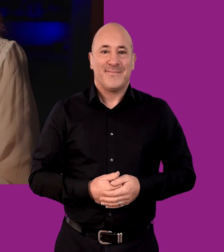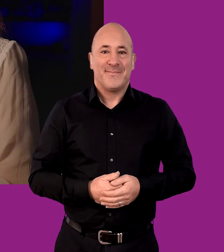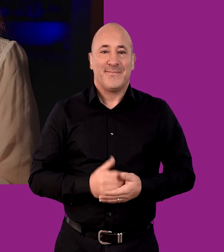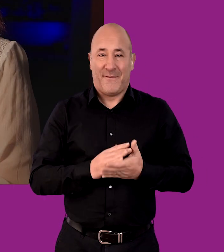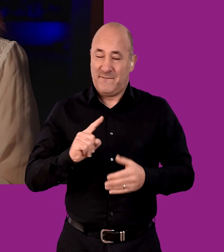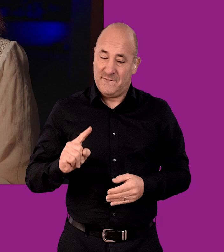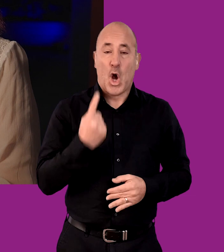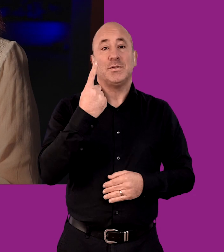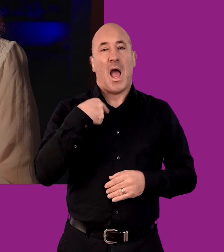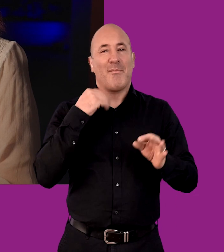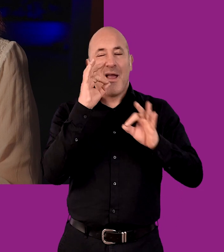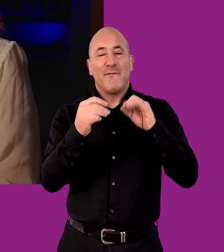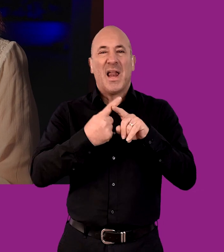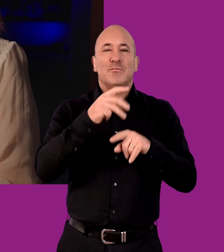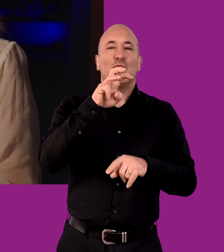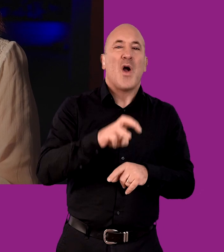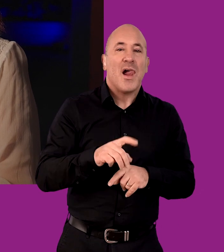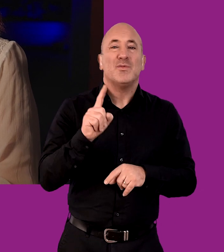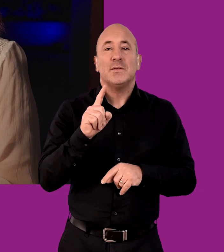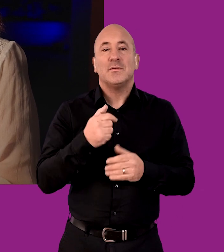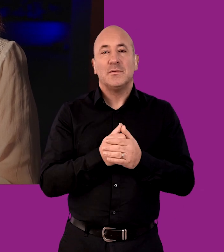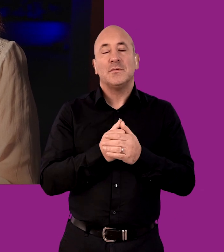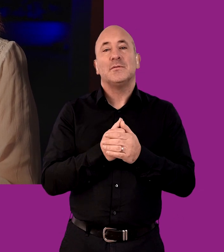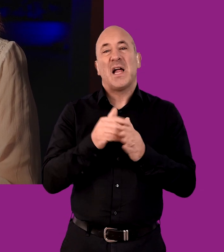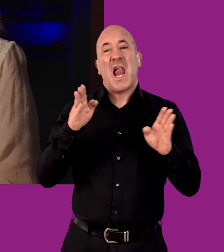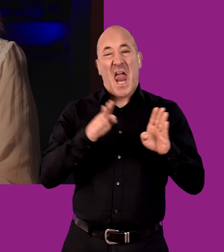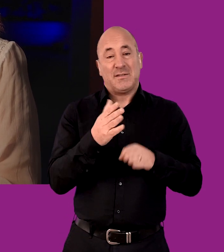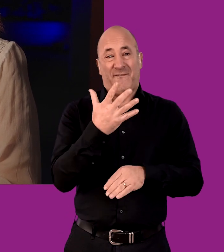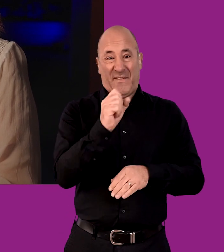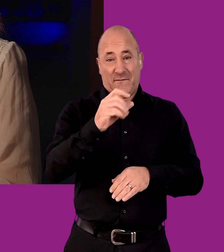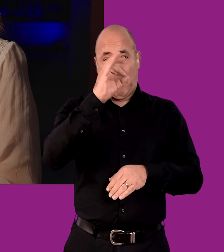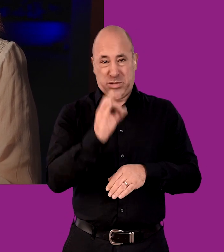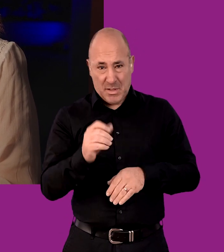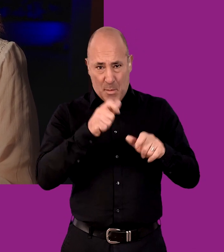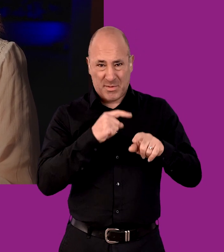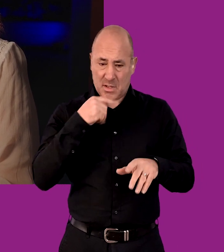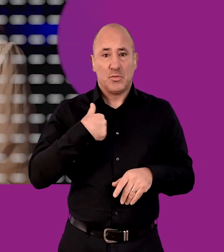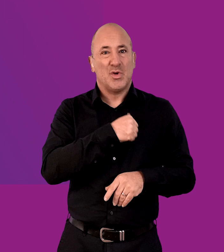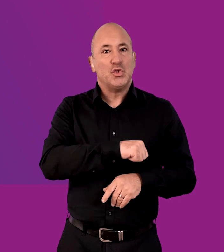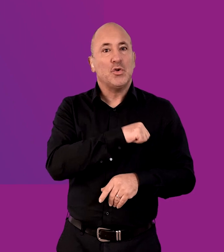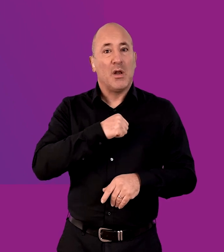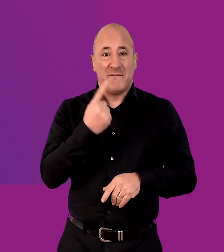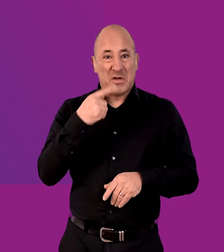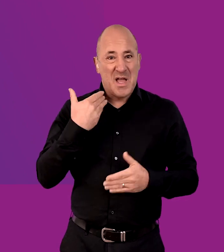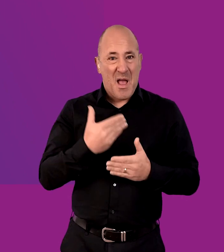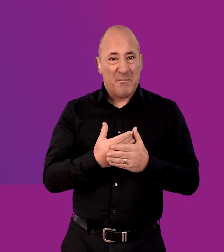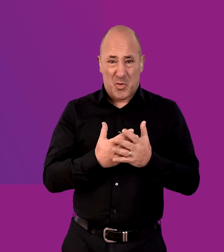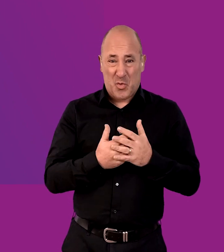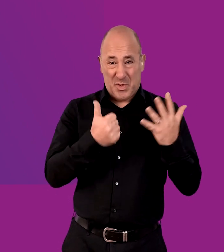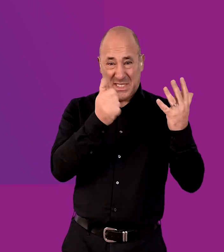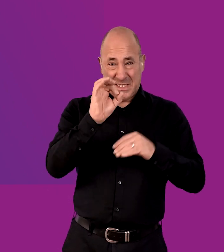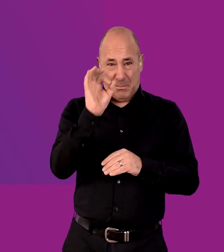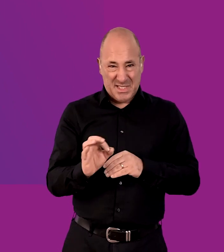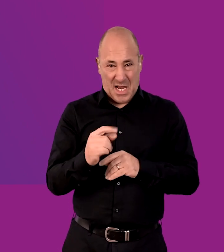For the first time in a census of England and Wales, less than half of the population described themselves as Christian. This is a drop from